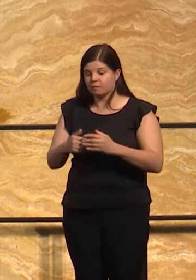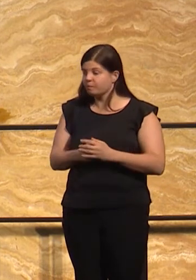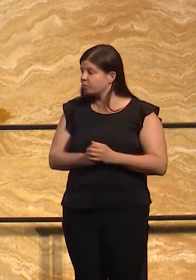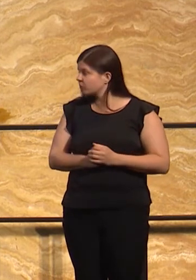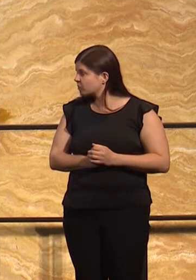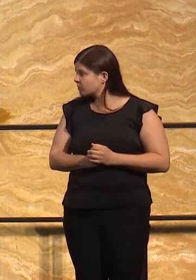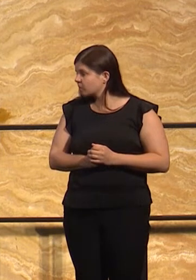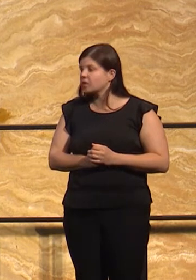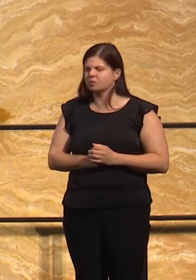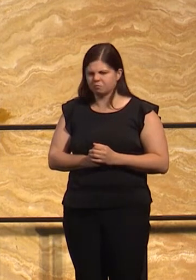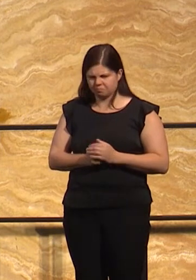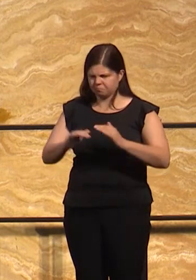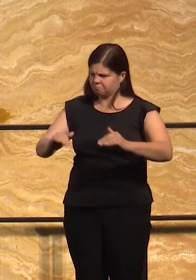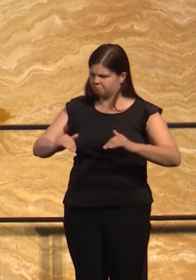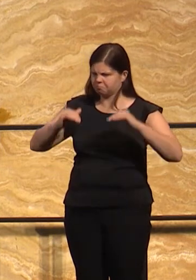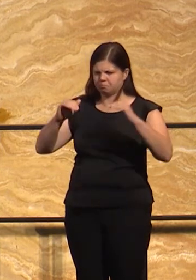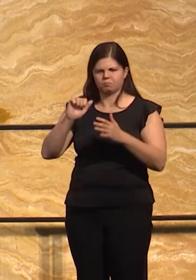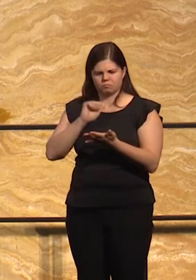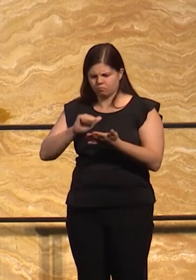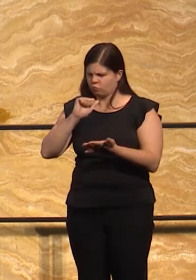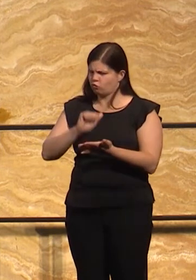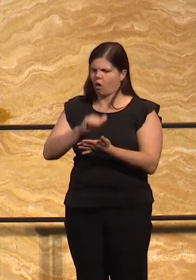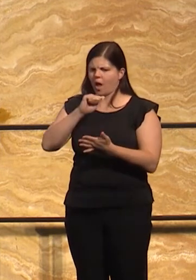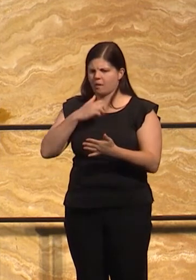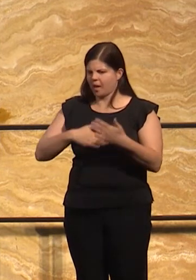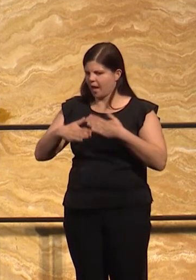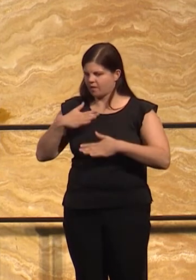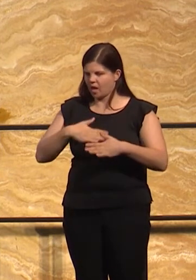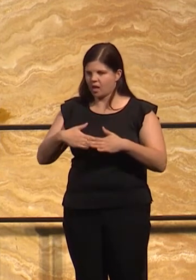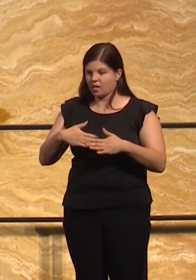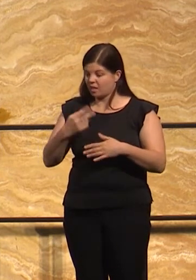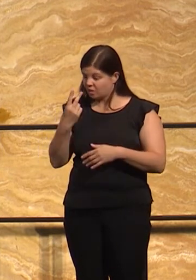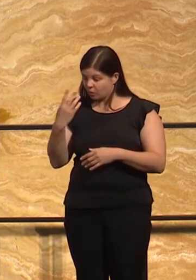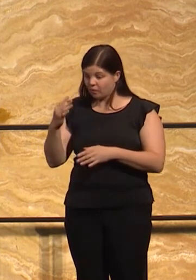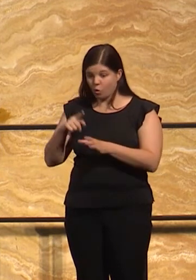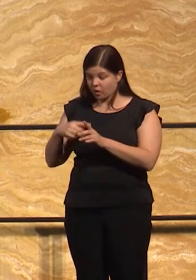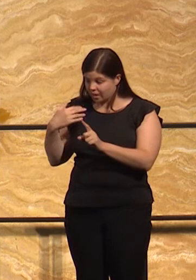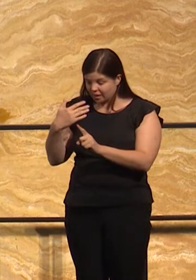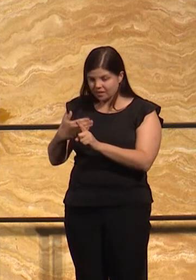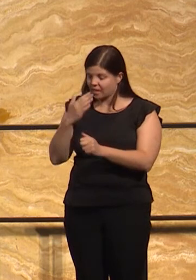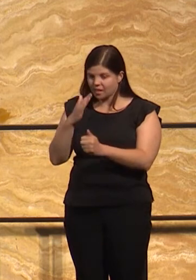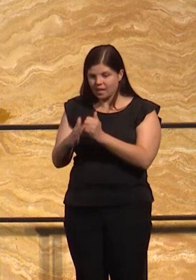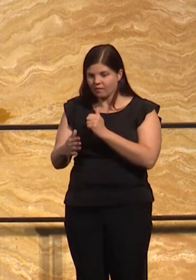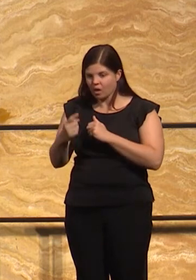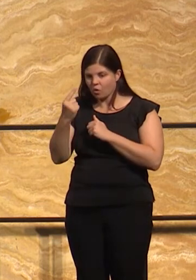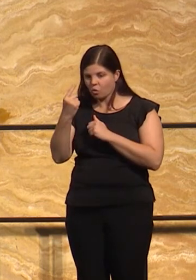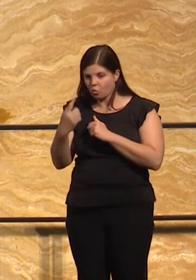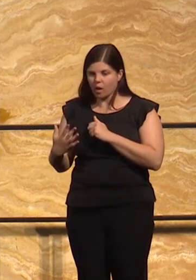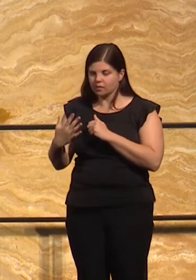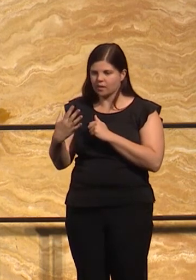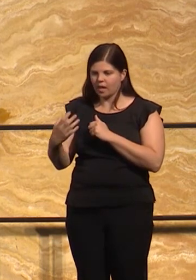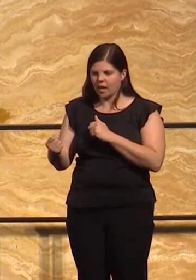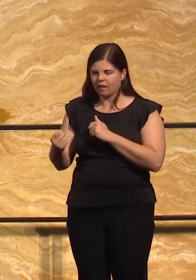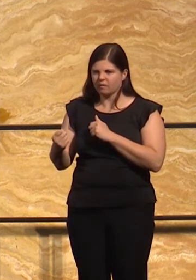the utmost correct behavior. Never once in 24 years of our struggle, our resistance fighters